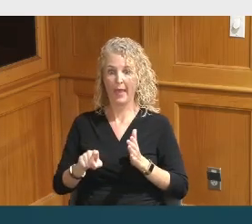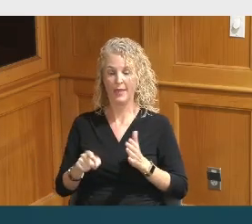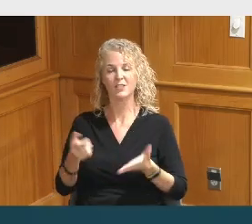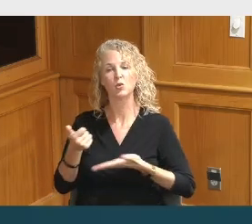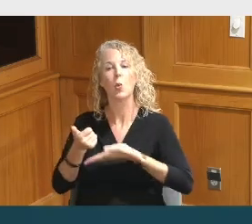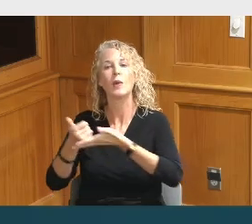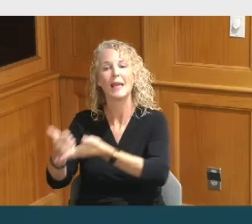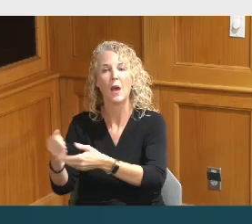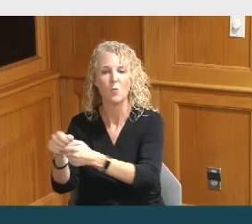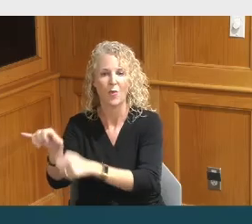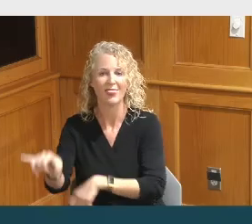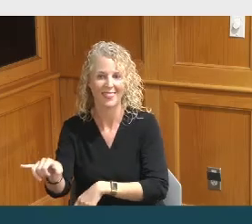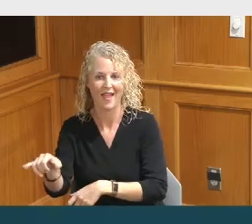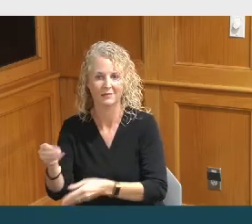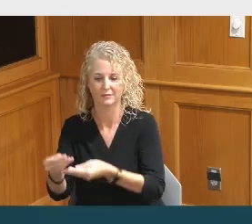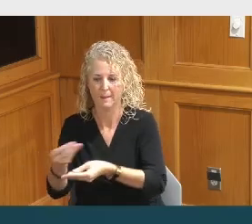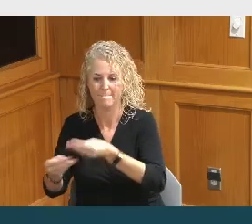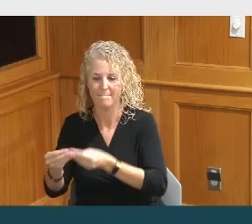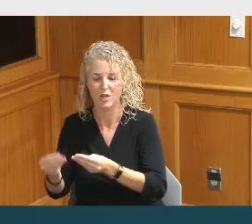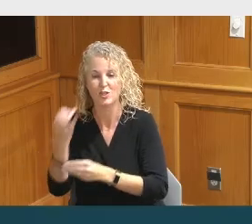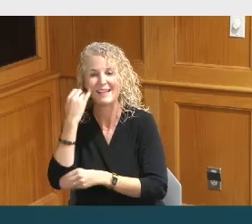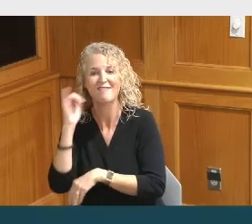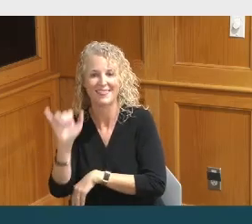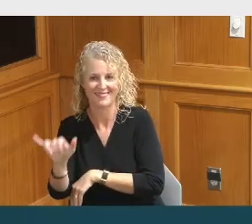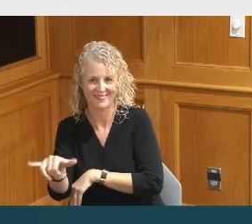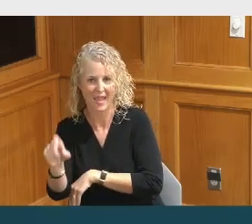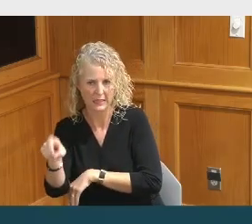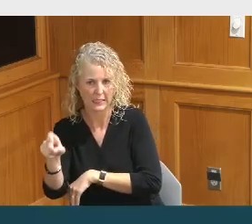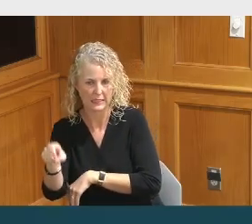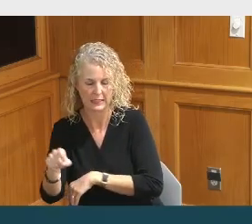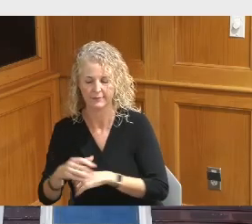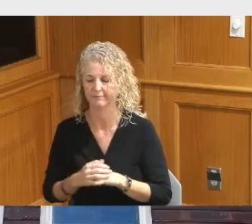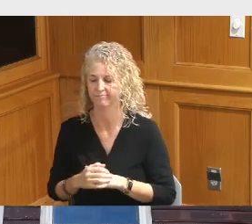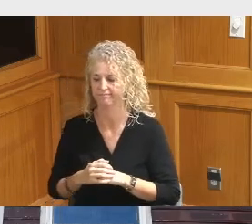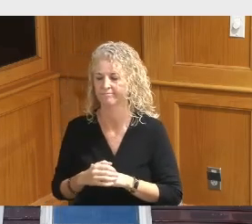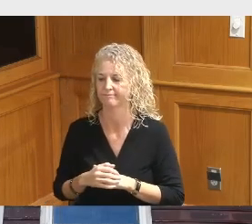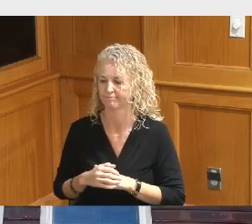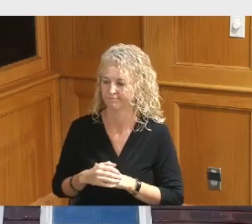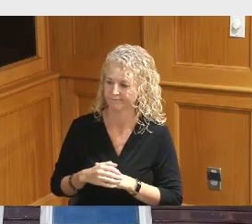us help folks budget for that if that is needed in their loan.